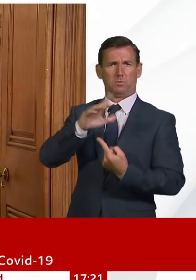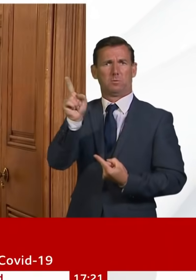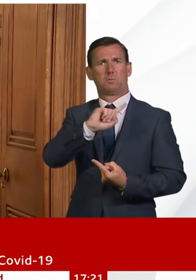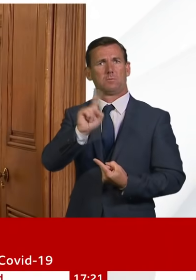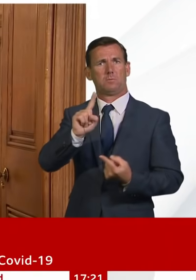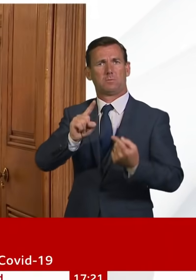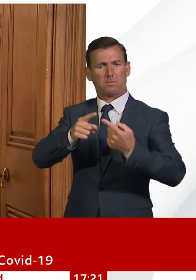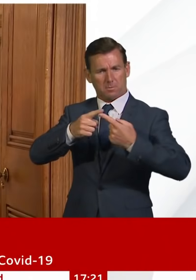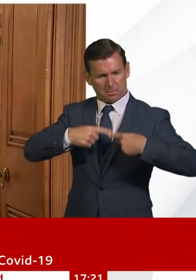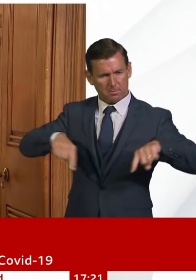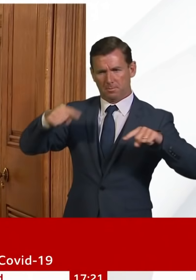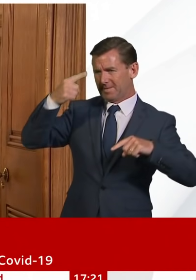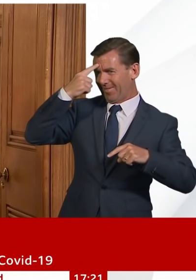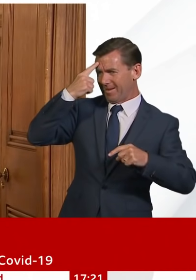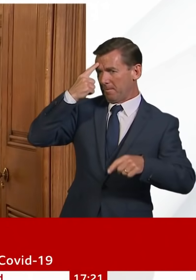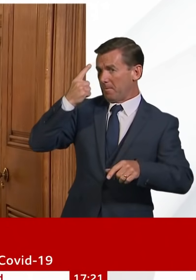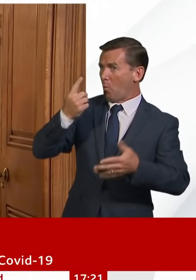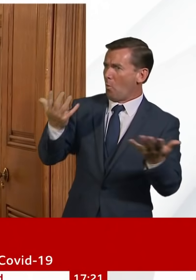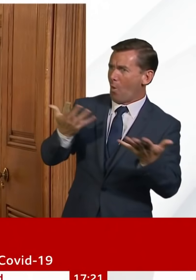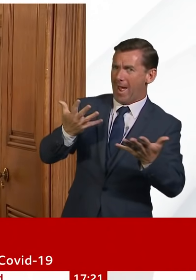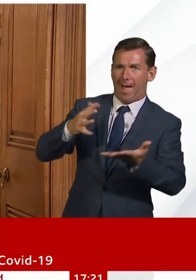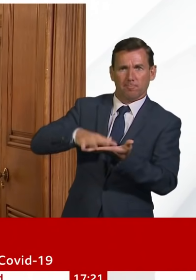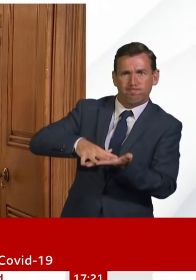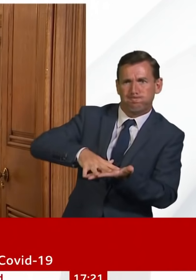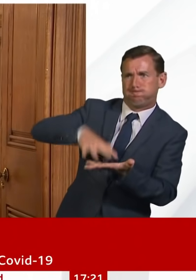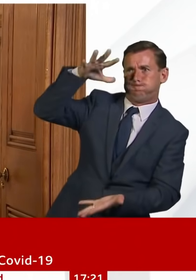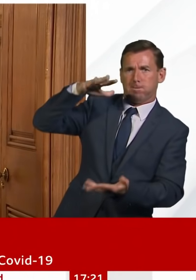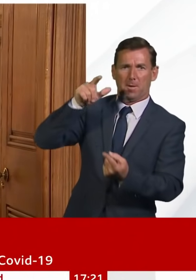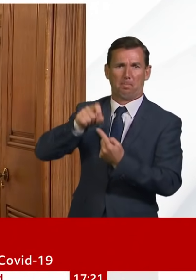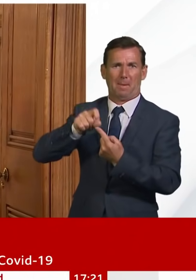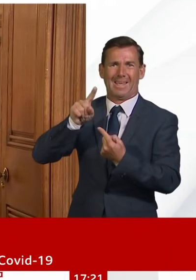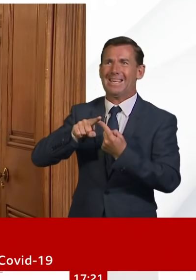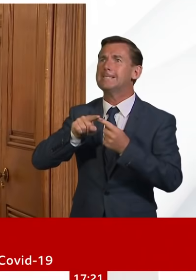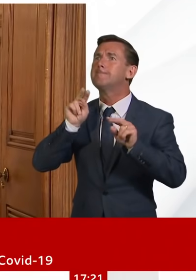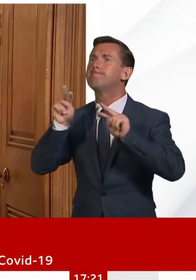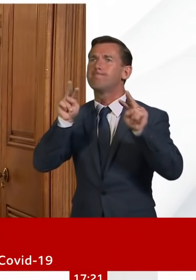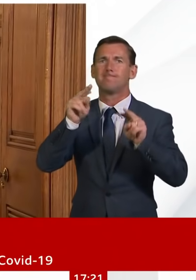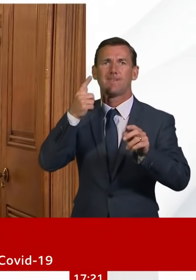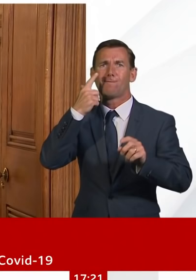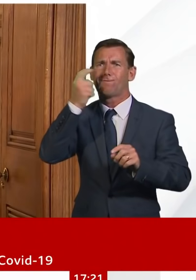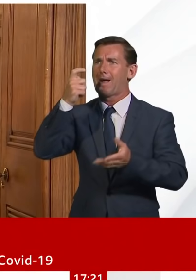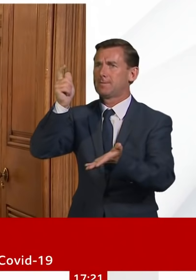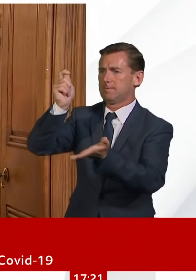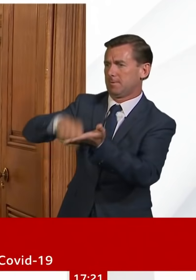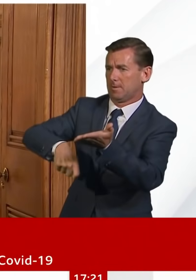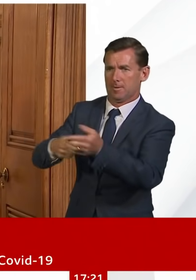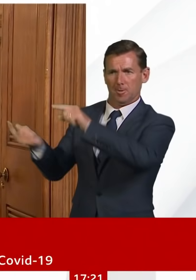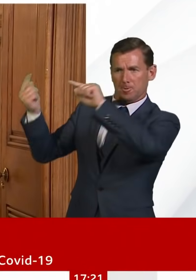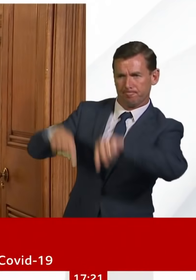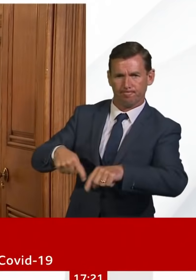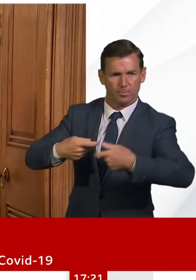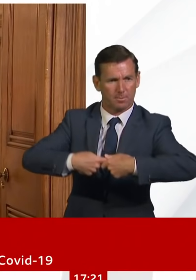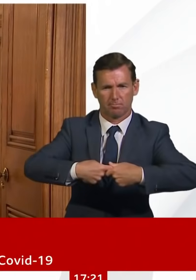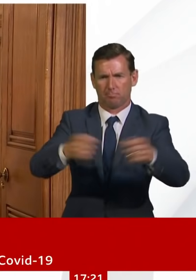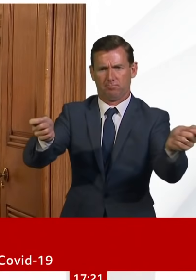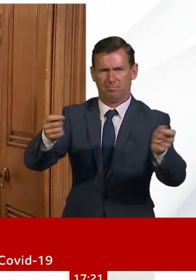get us the most PPE to be able to get it into the country, to be able to manufacture it here, and to be able to then get it out to the front line.